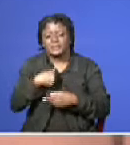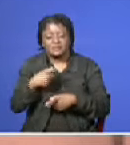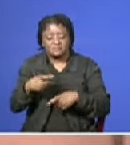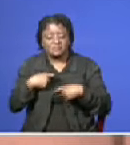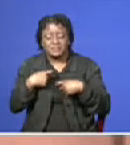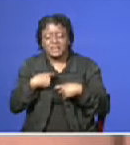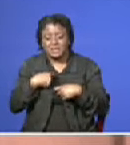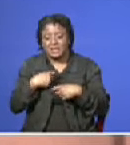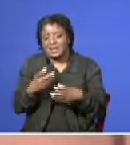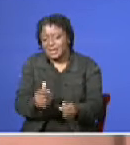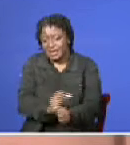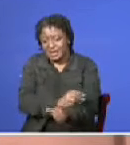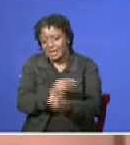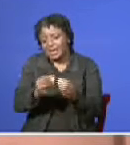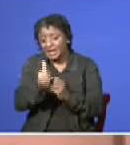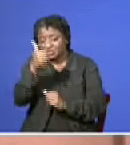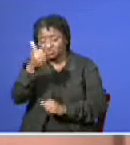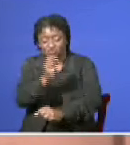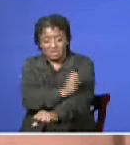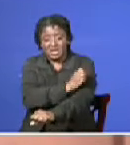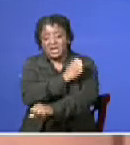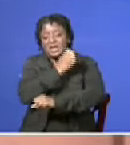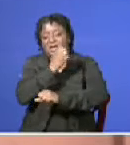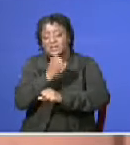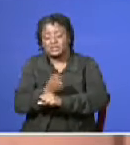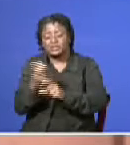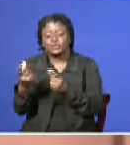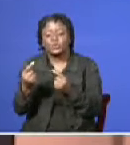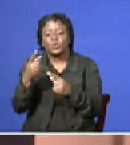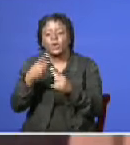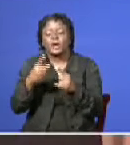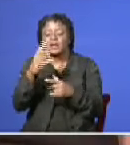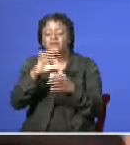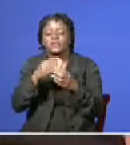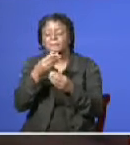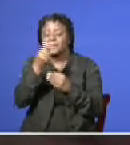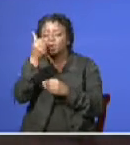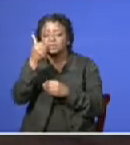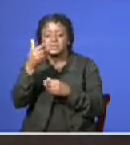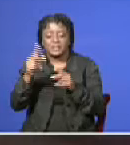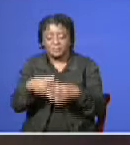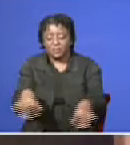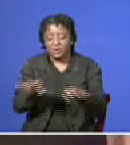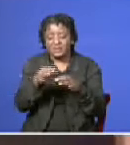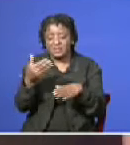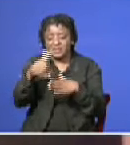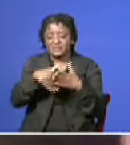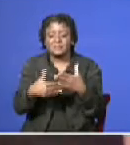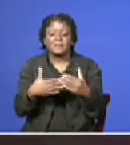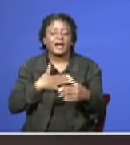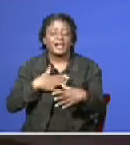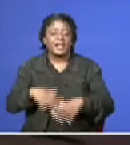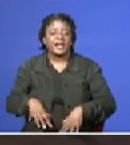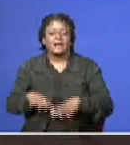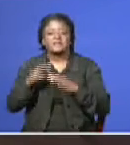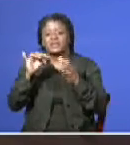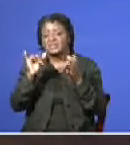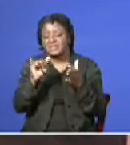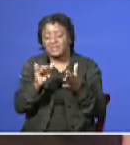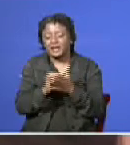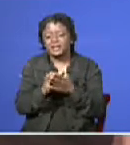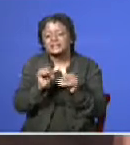extra energy to do one of the most important thing in my life, and that is